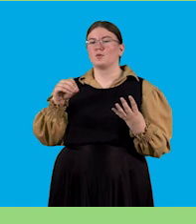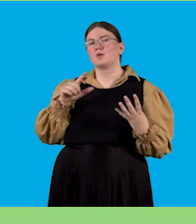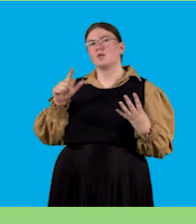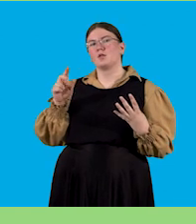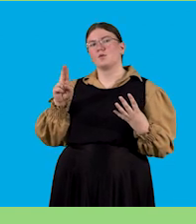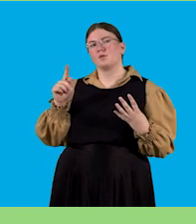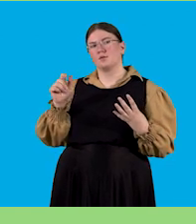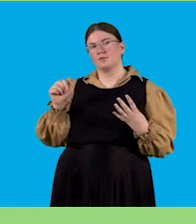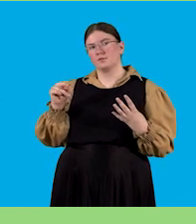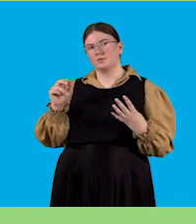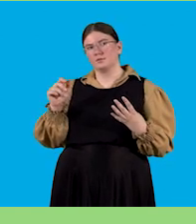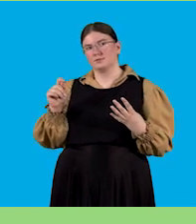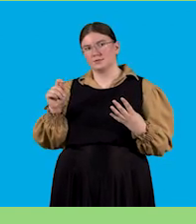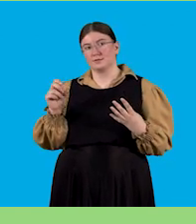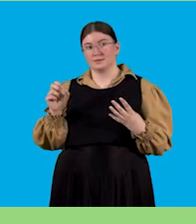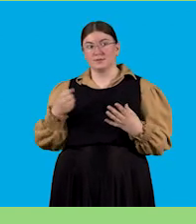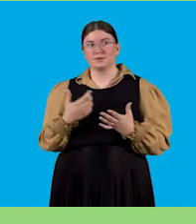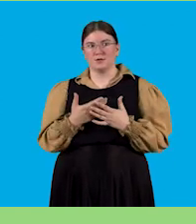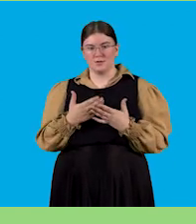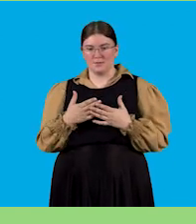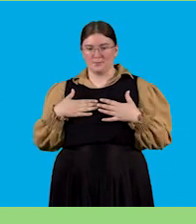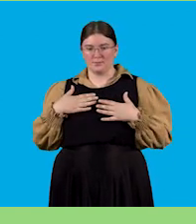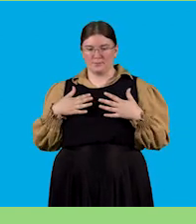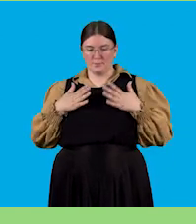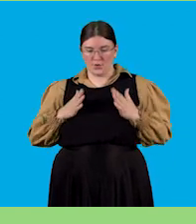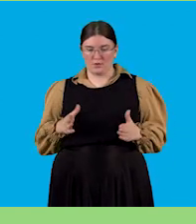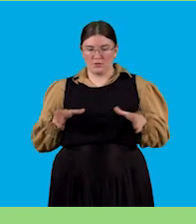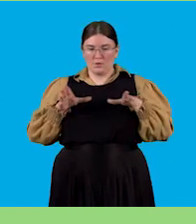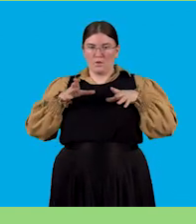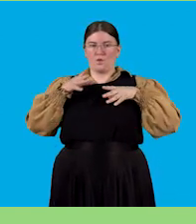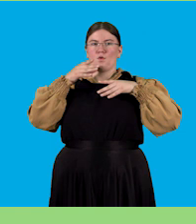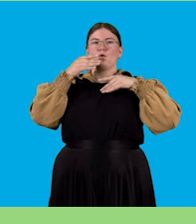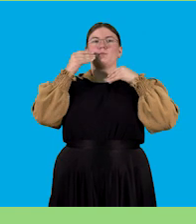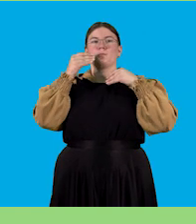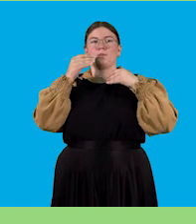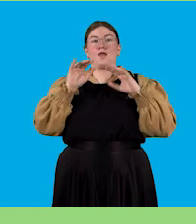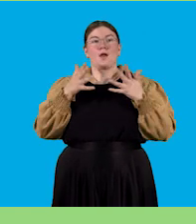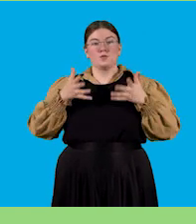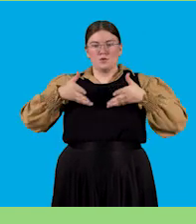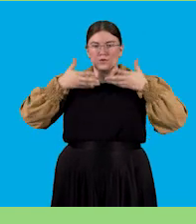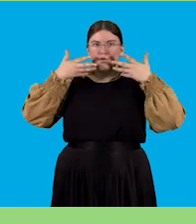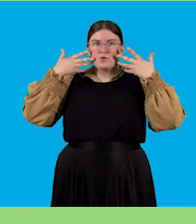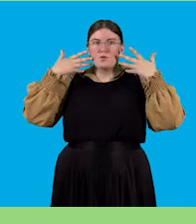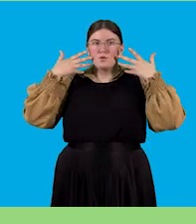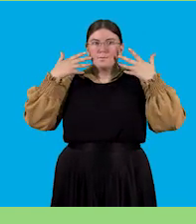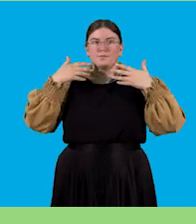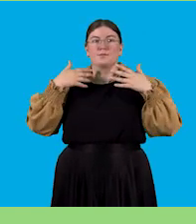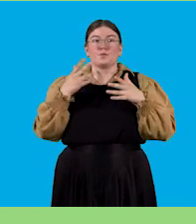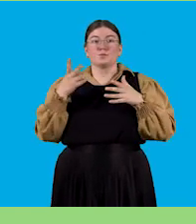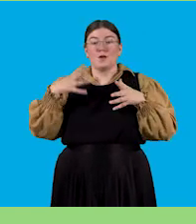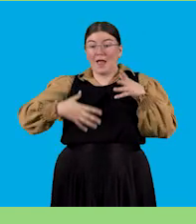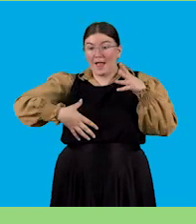through inhalation and sends carbon dioxide through